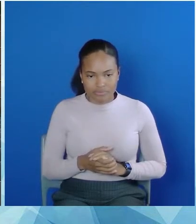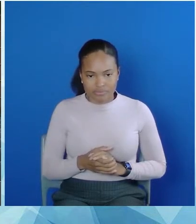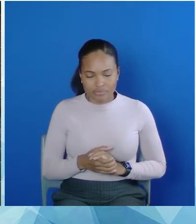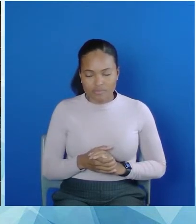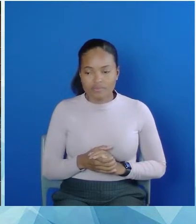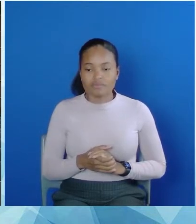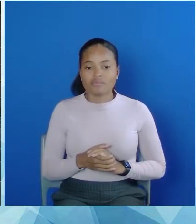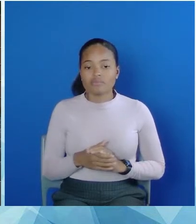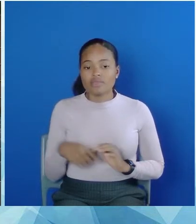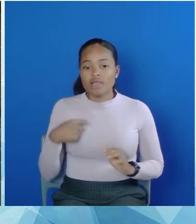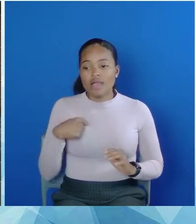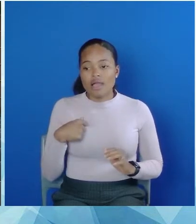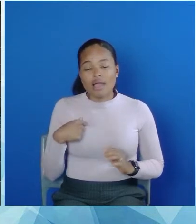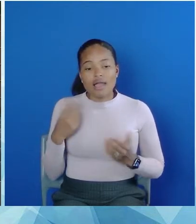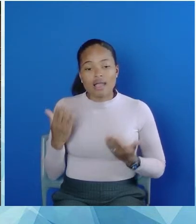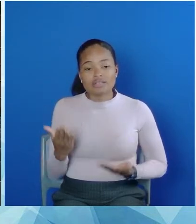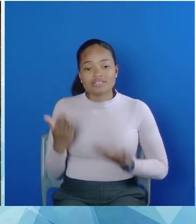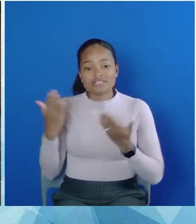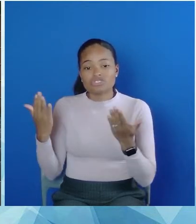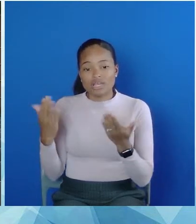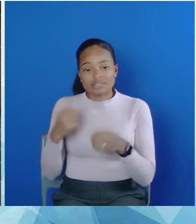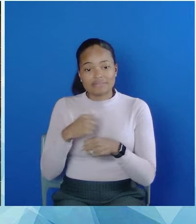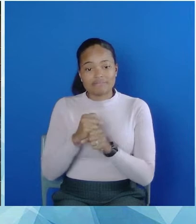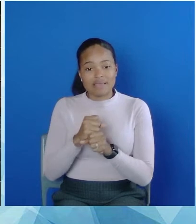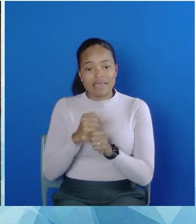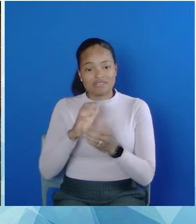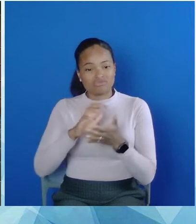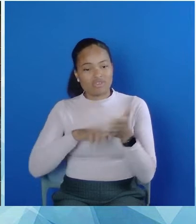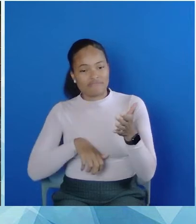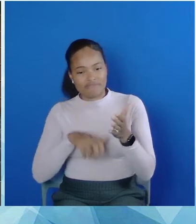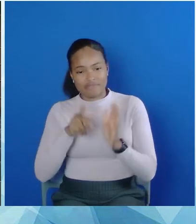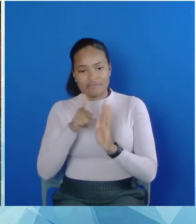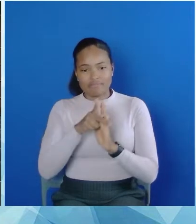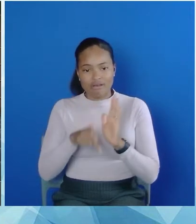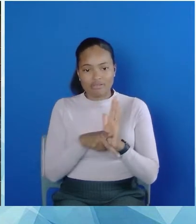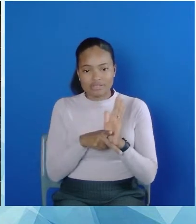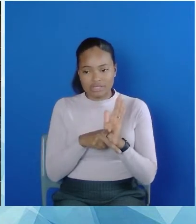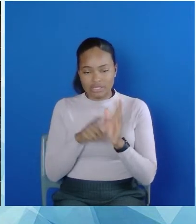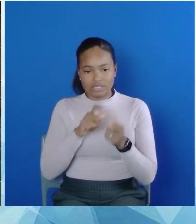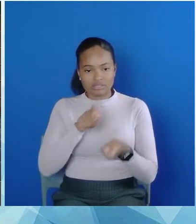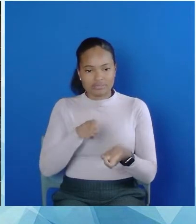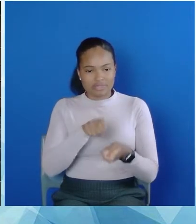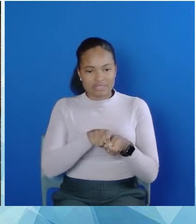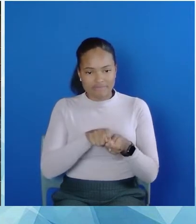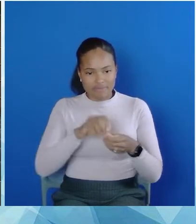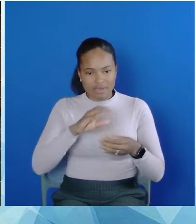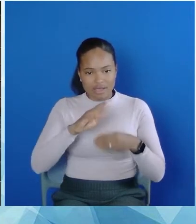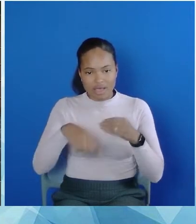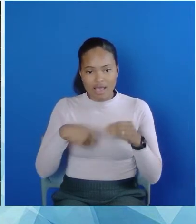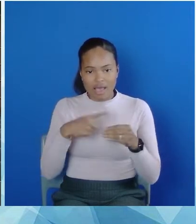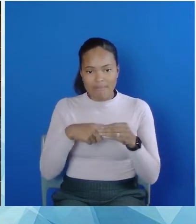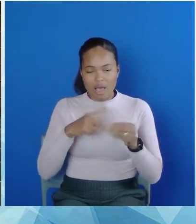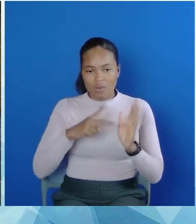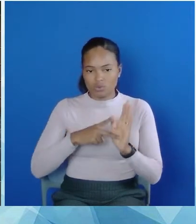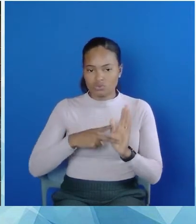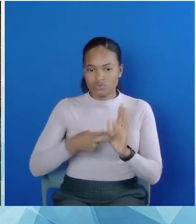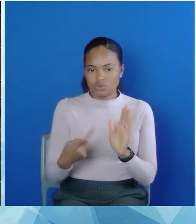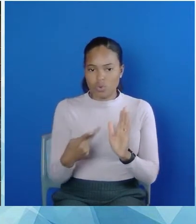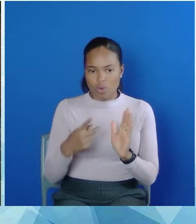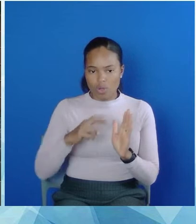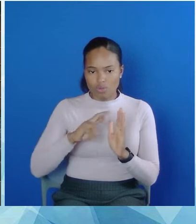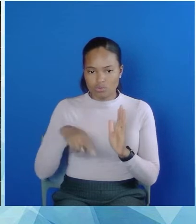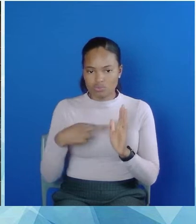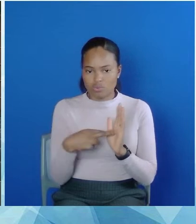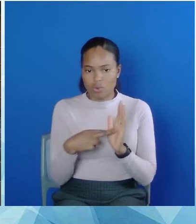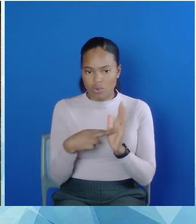I also suggest drafting a policy specifically about a dual role training. Again,